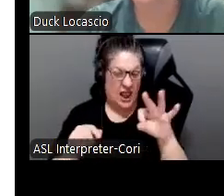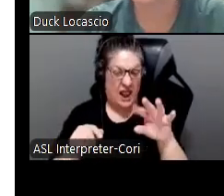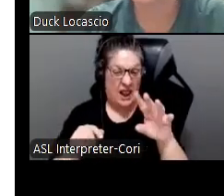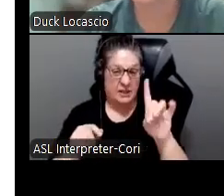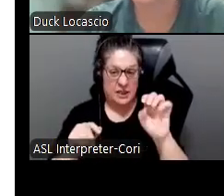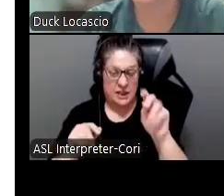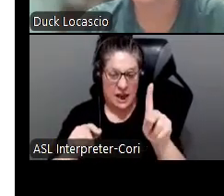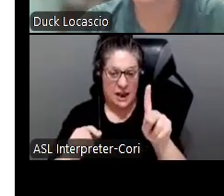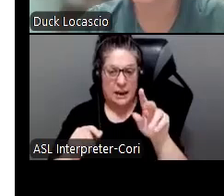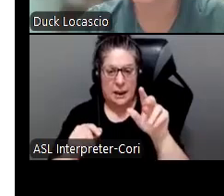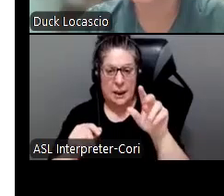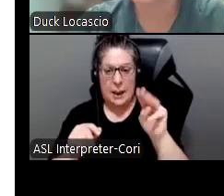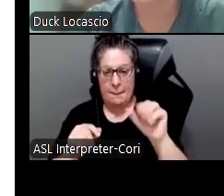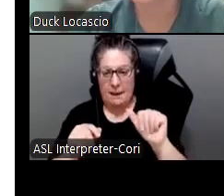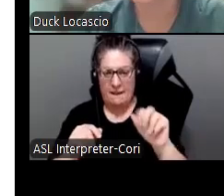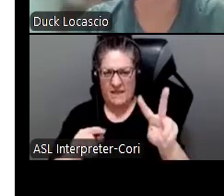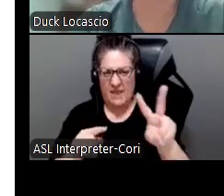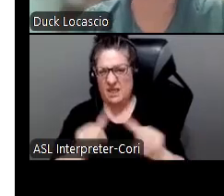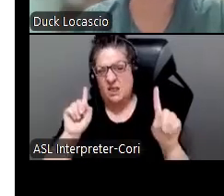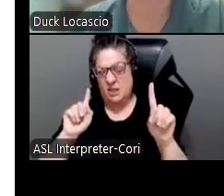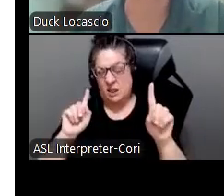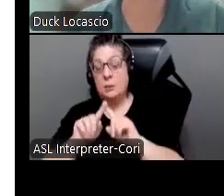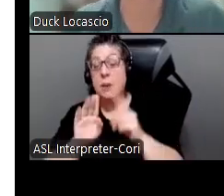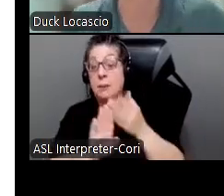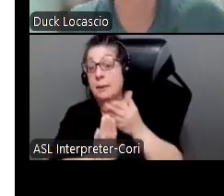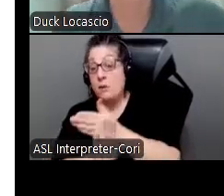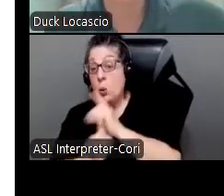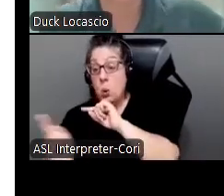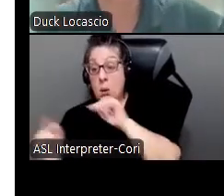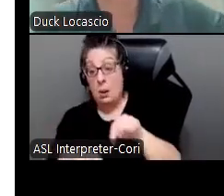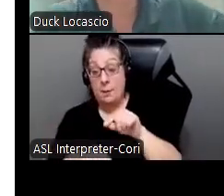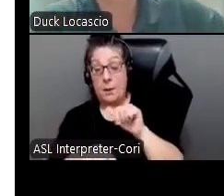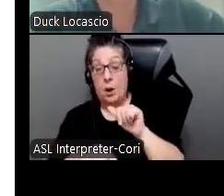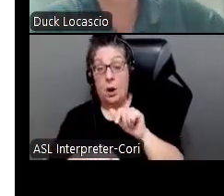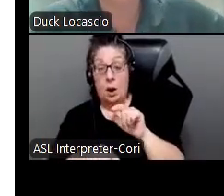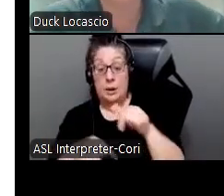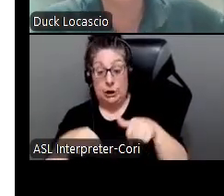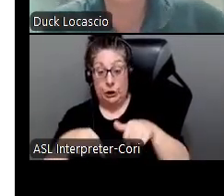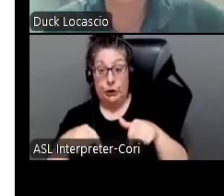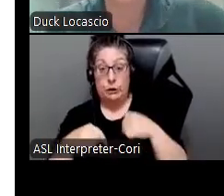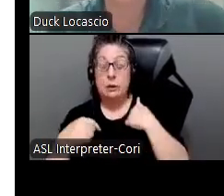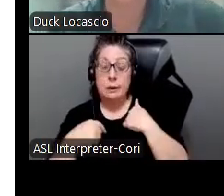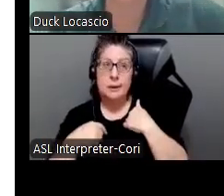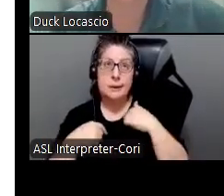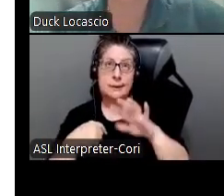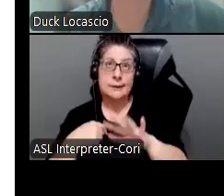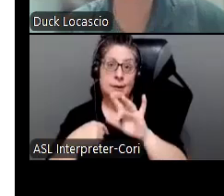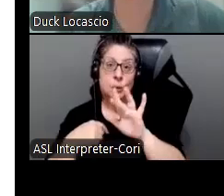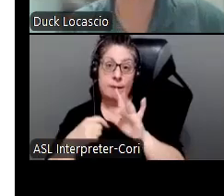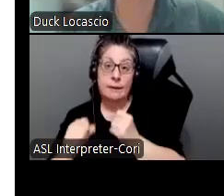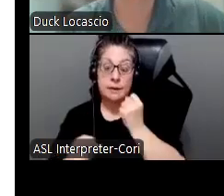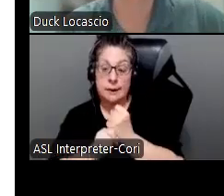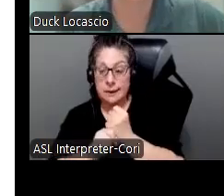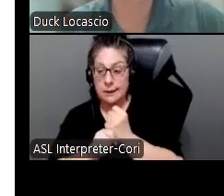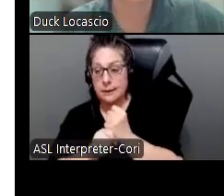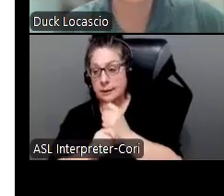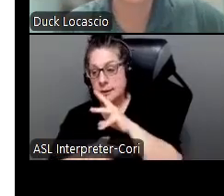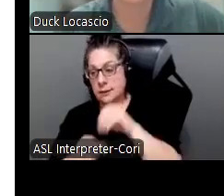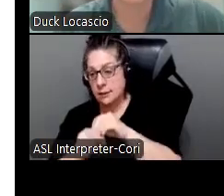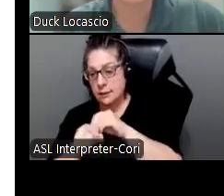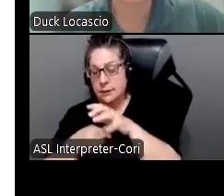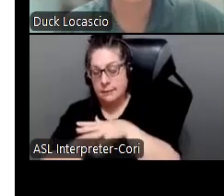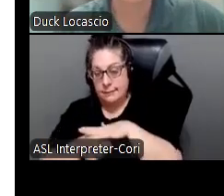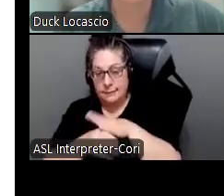in the MAV. But prior to coming to Audubon, I spent 25 years occupying the space